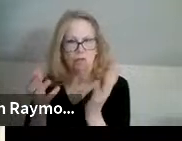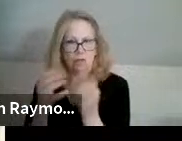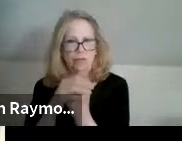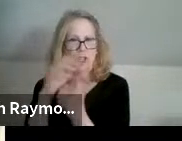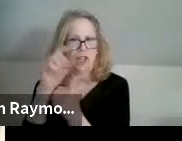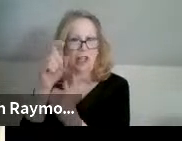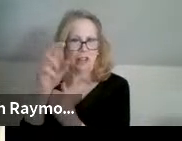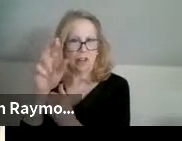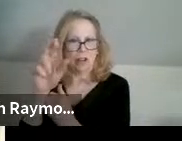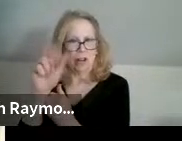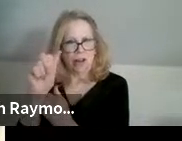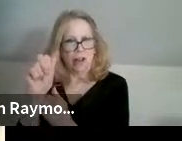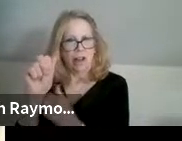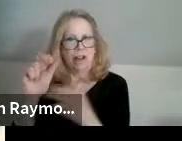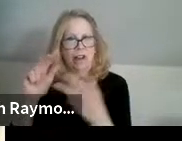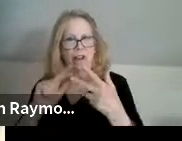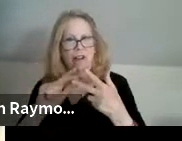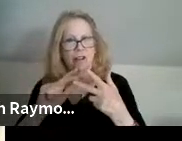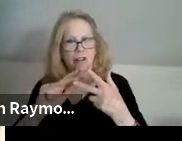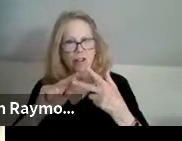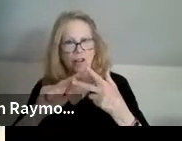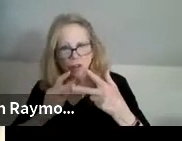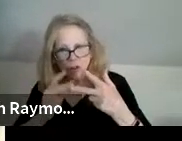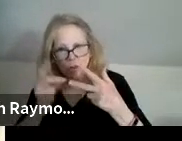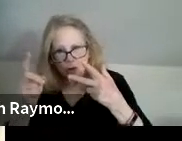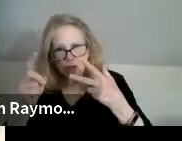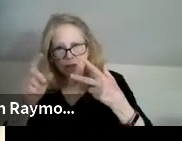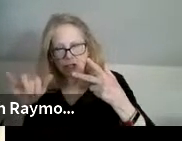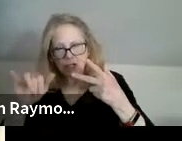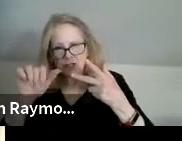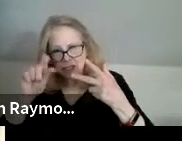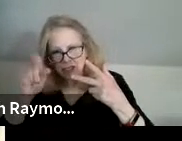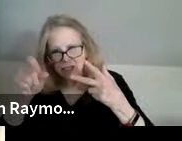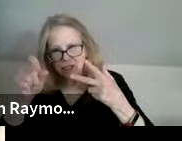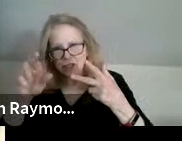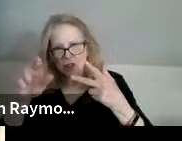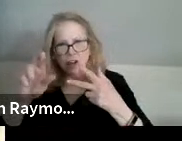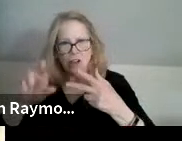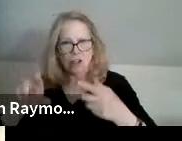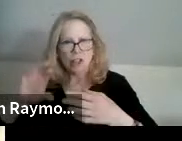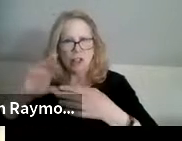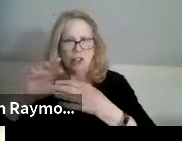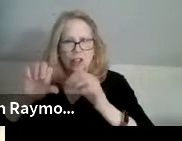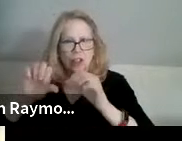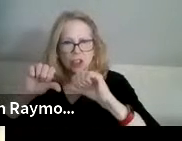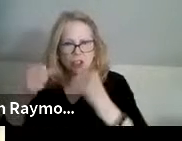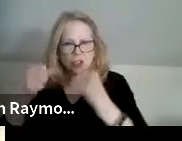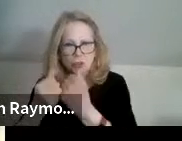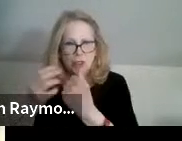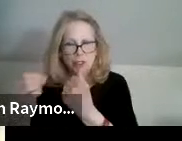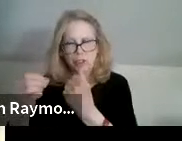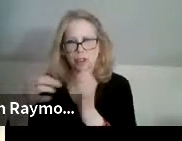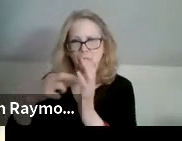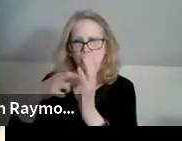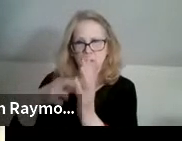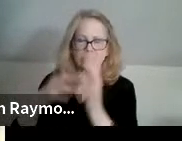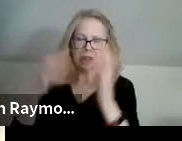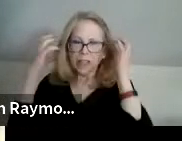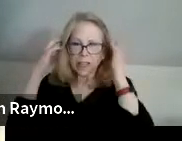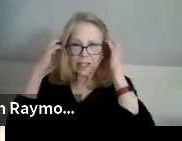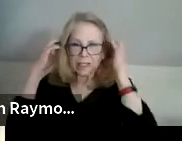The XRA, which is the XR Association, has members that represent the headset and